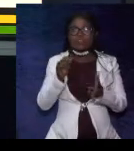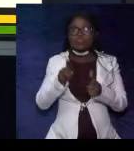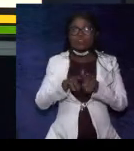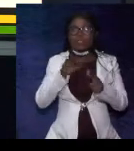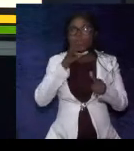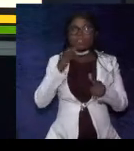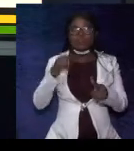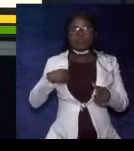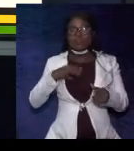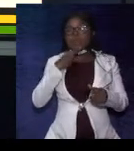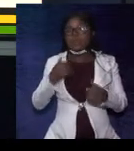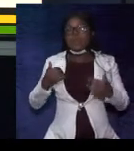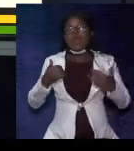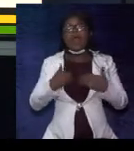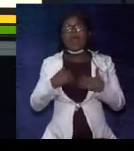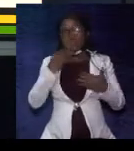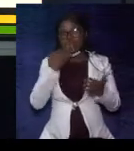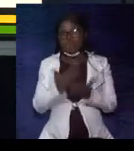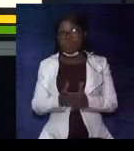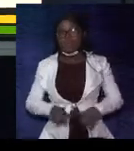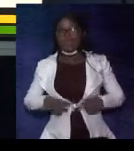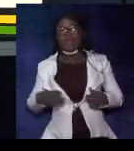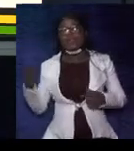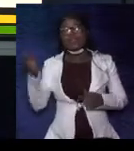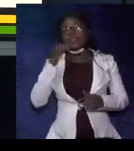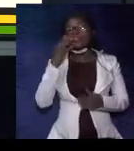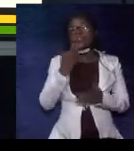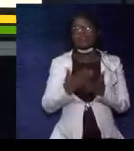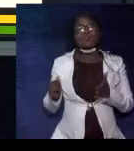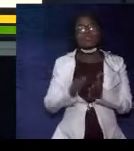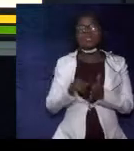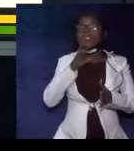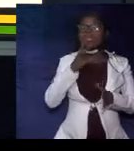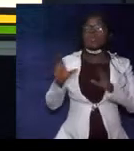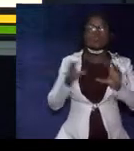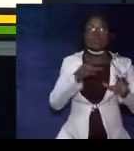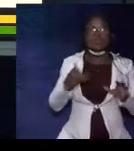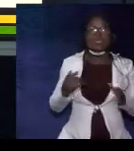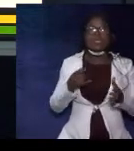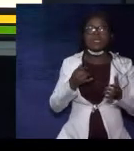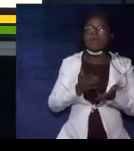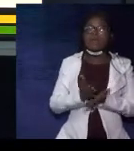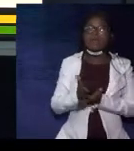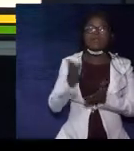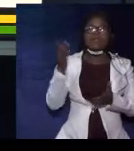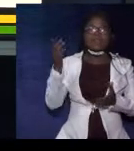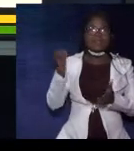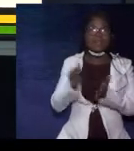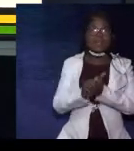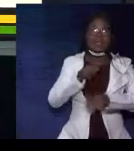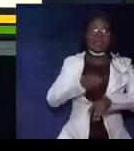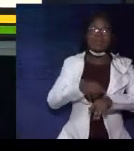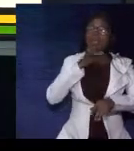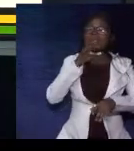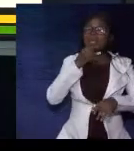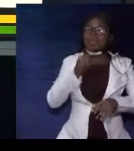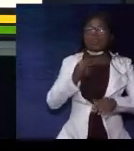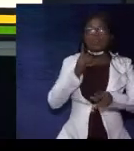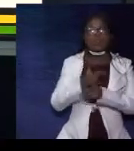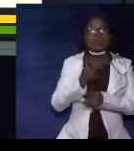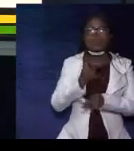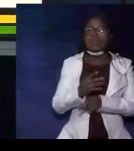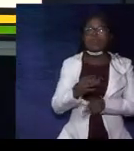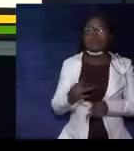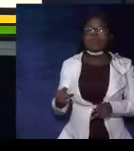but there is one thing they were not doing right then, and that is they were not keeping farm